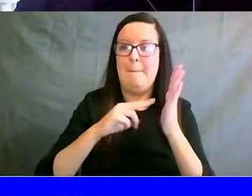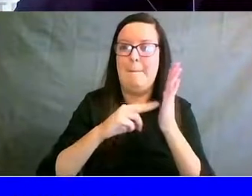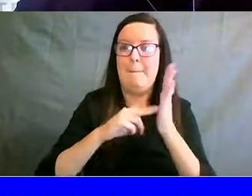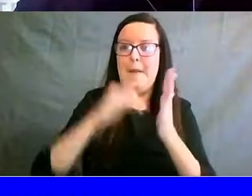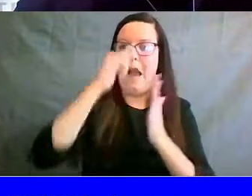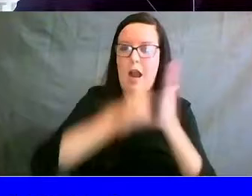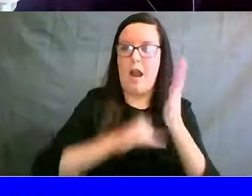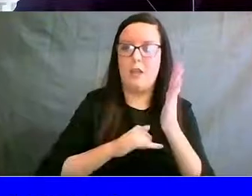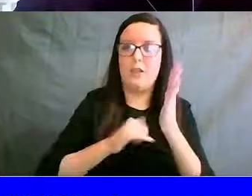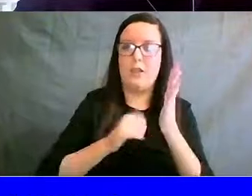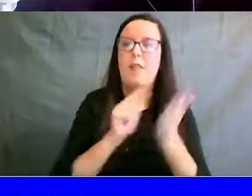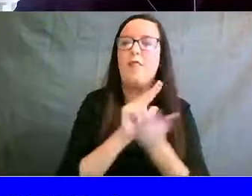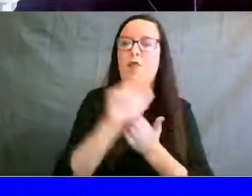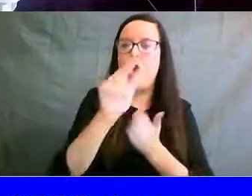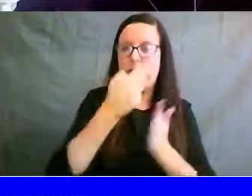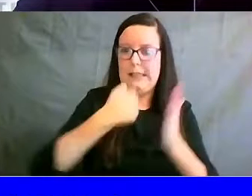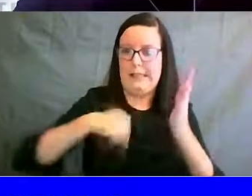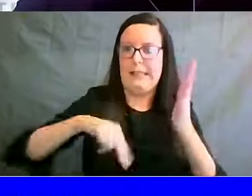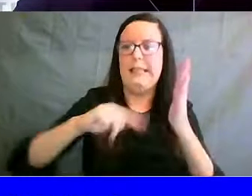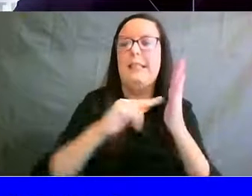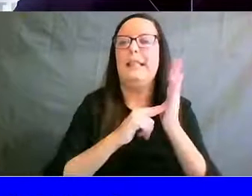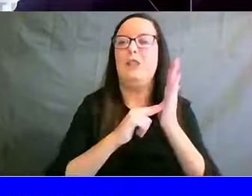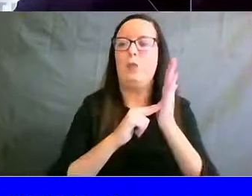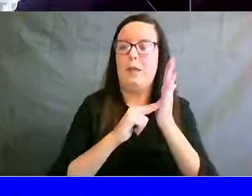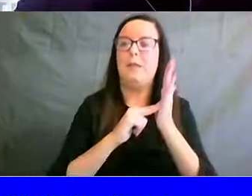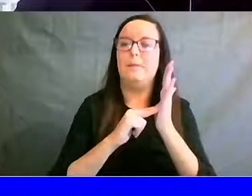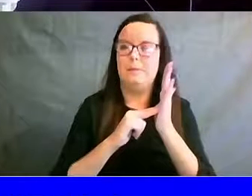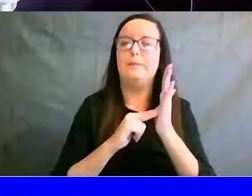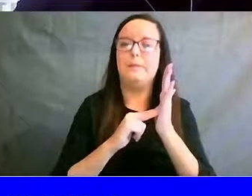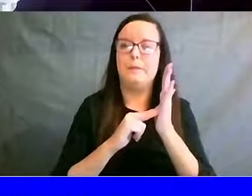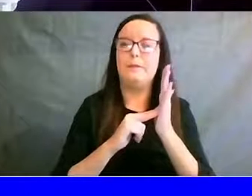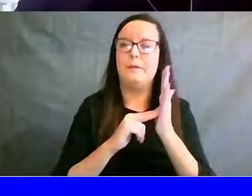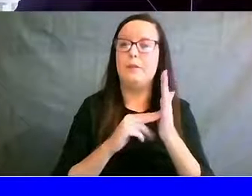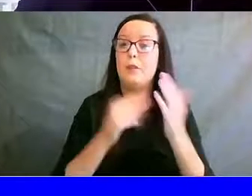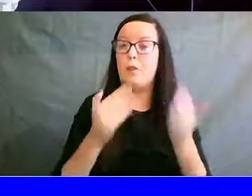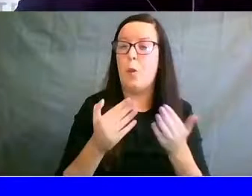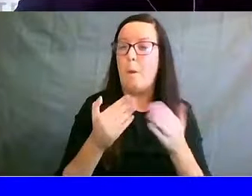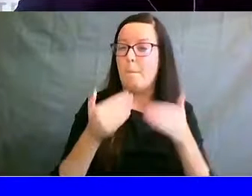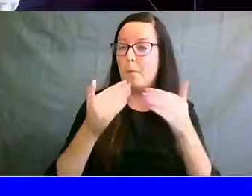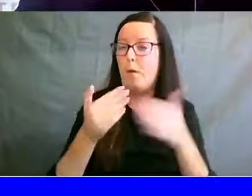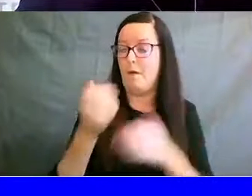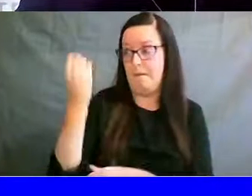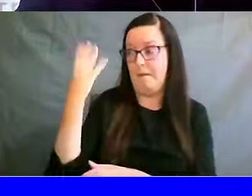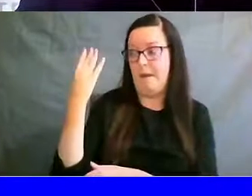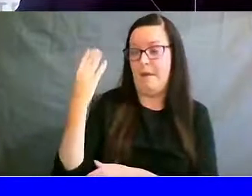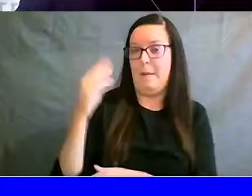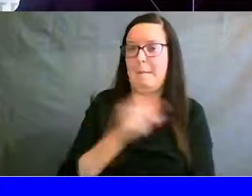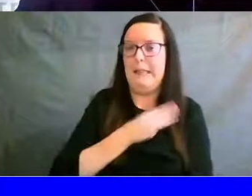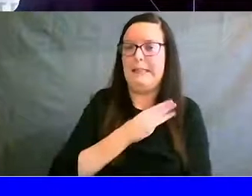access for deaf people. If we move on to the next slide.